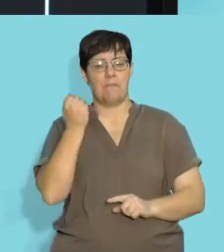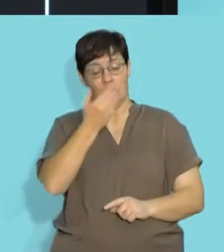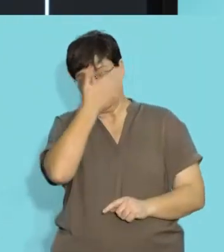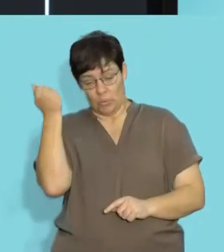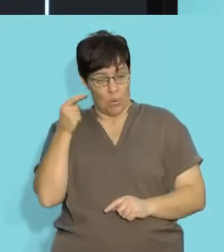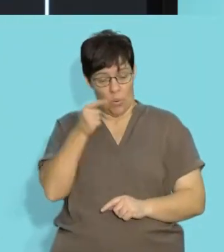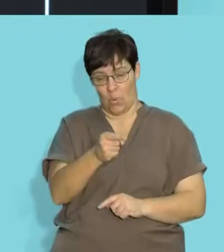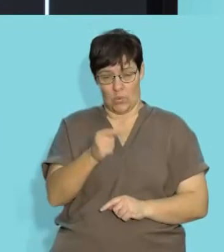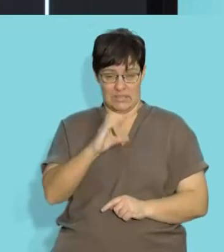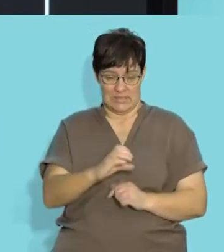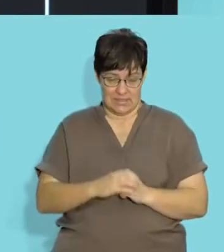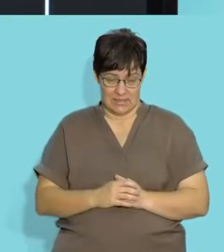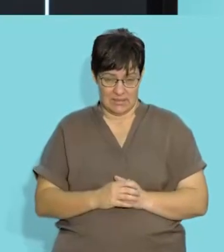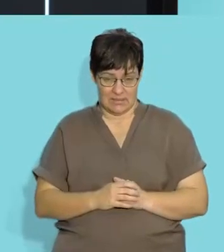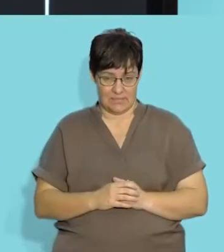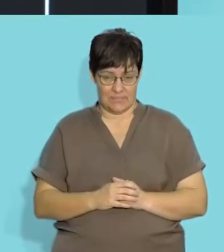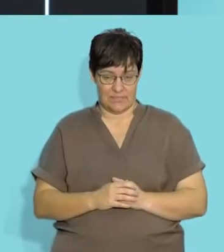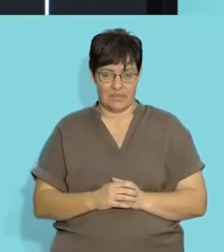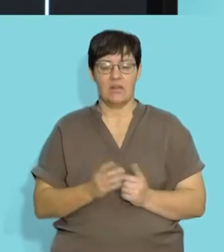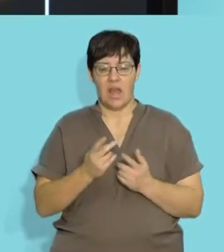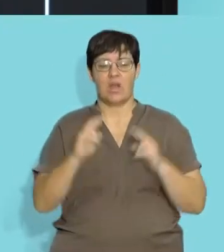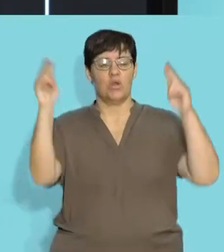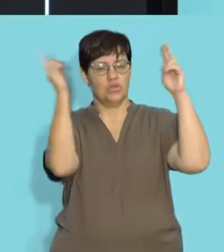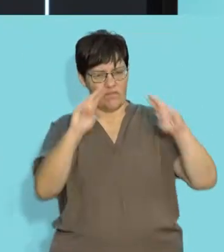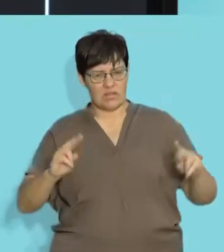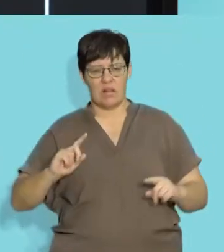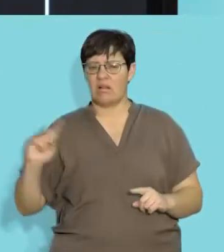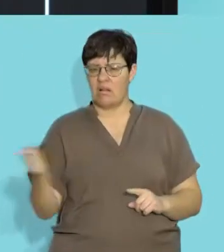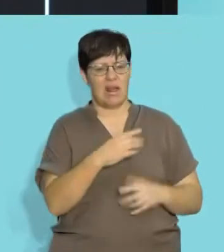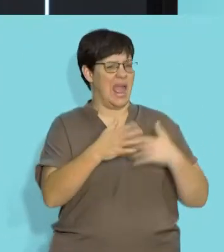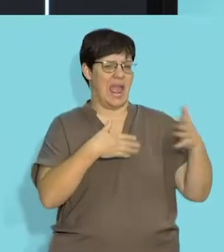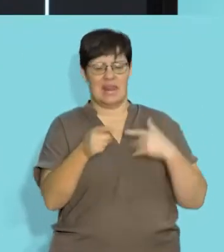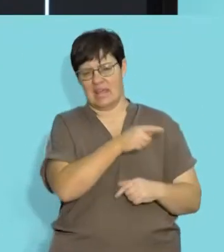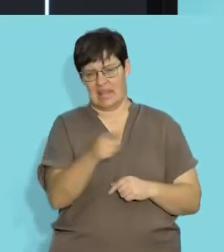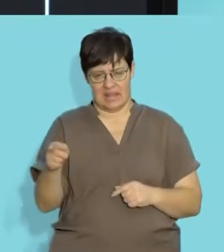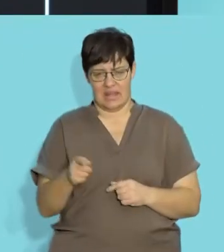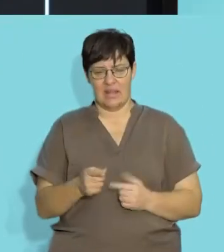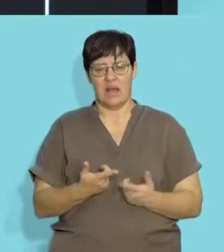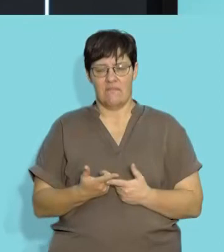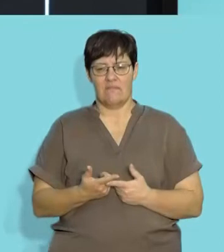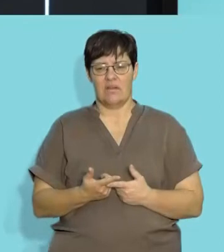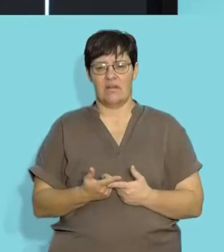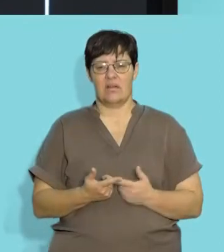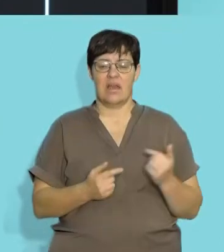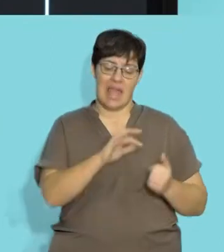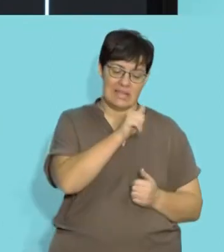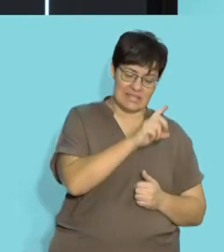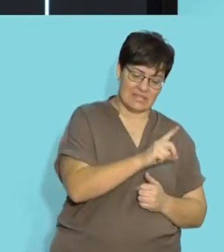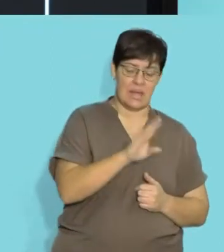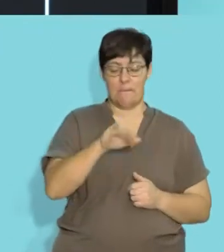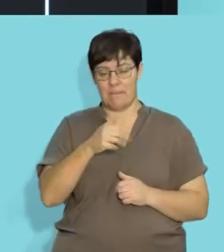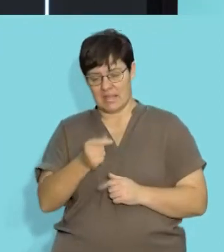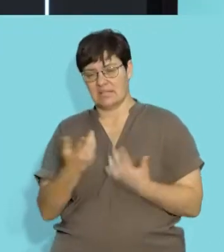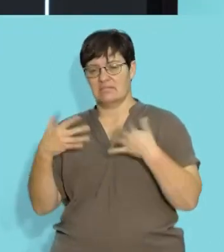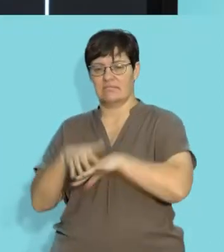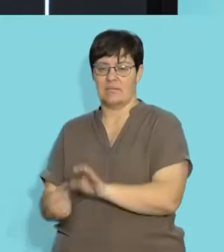the unknown concentration, they apply universally to any scenario which involves a reaction between an acid and a base.